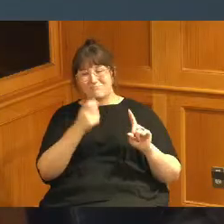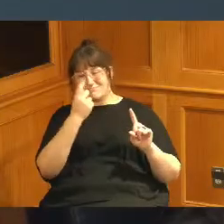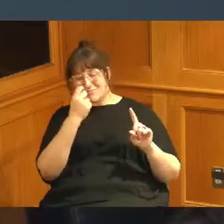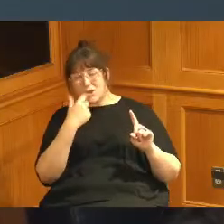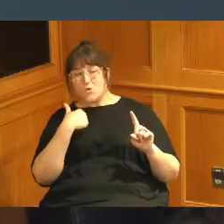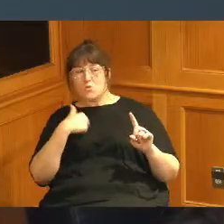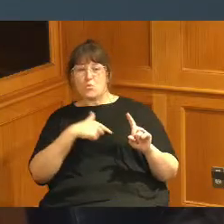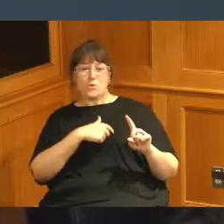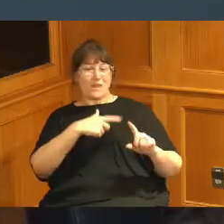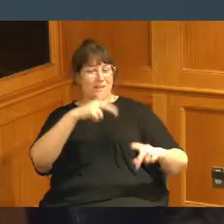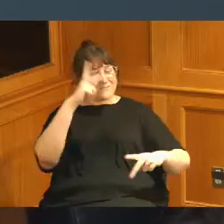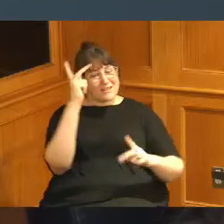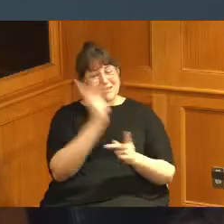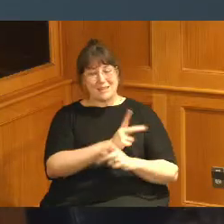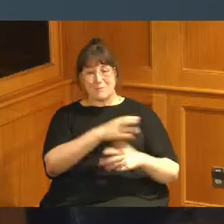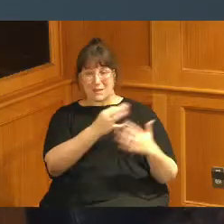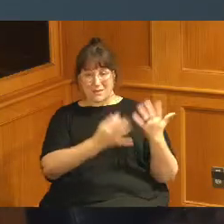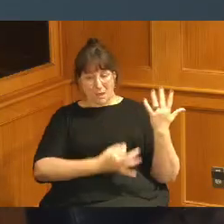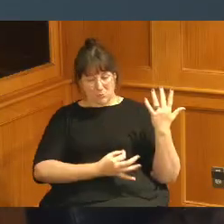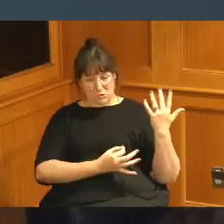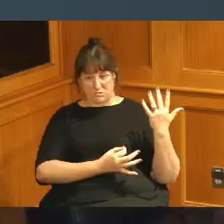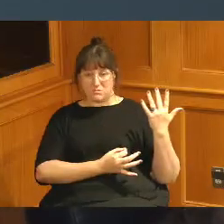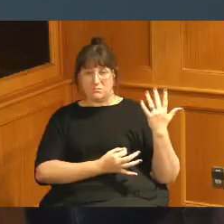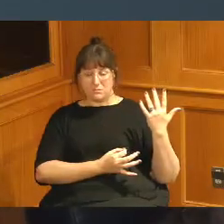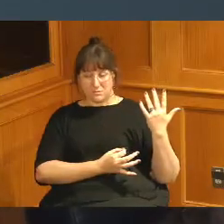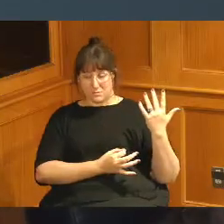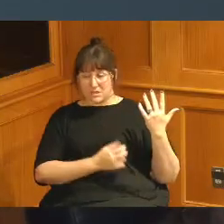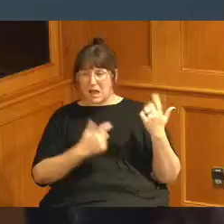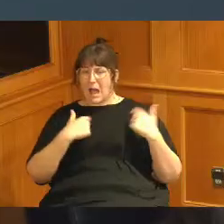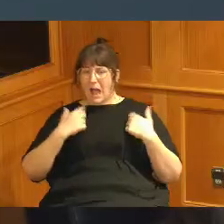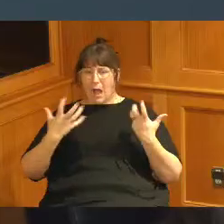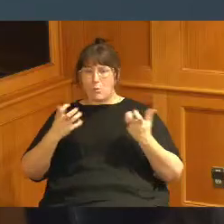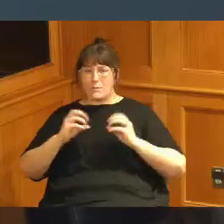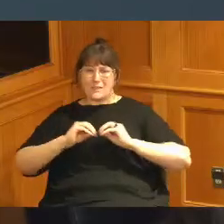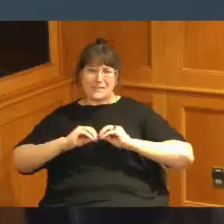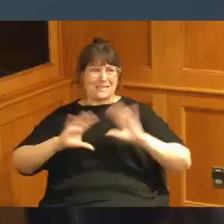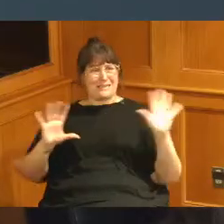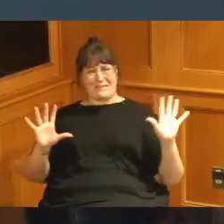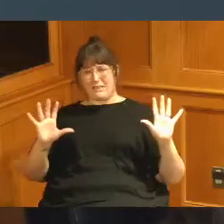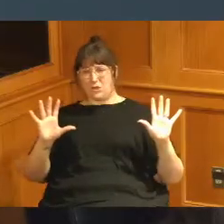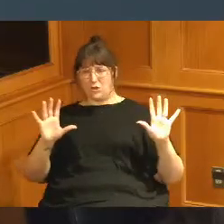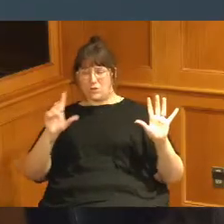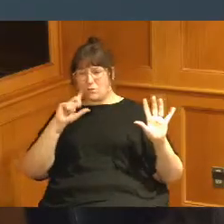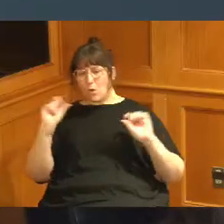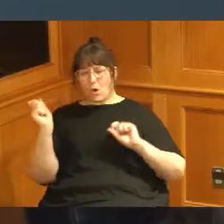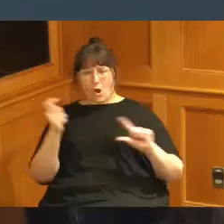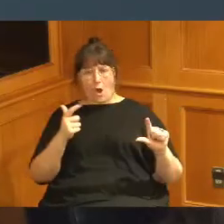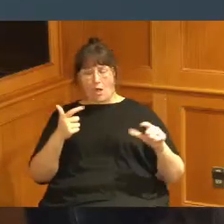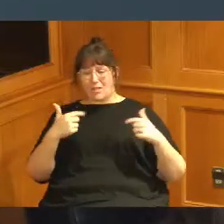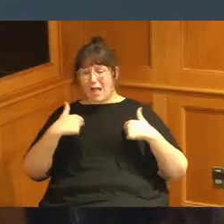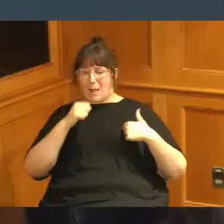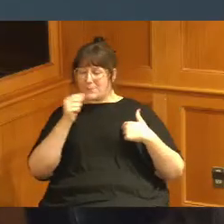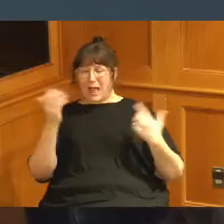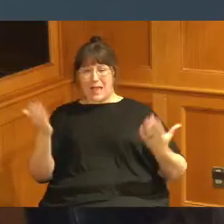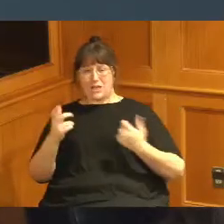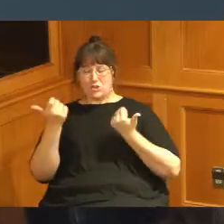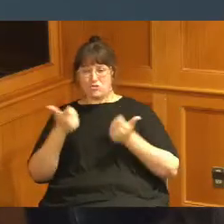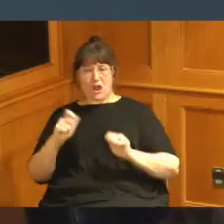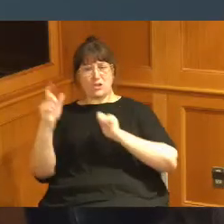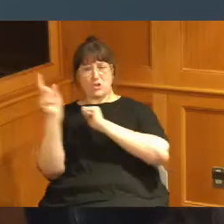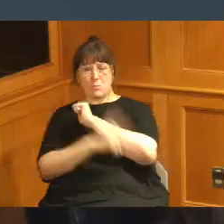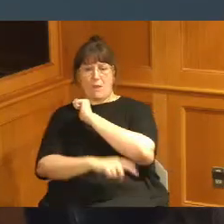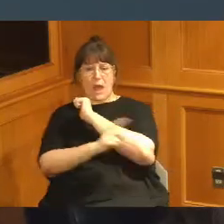keep that as an option. I want to make it very clear that I'm not here to punish people because they